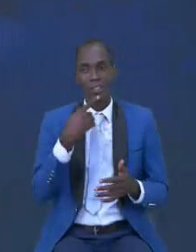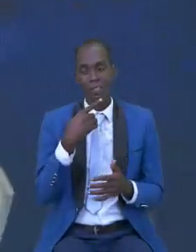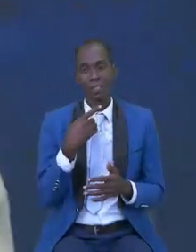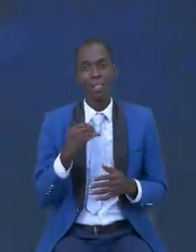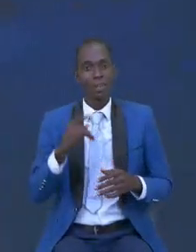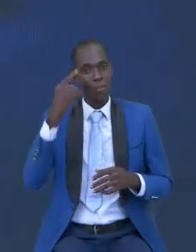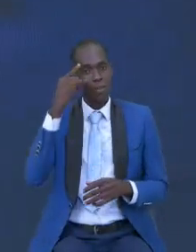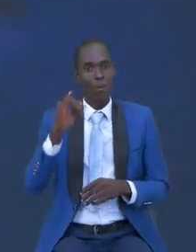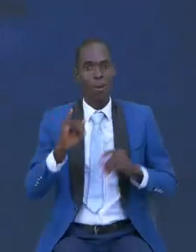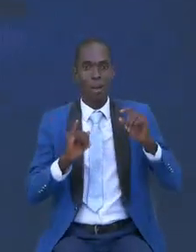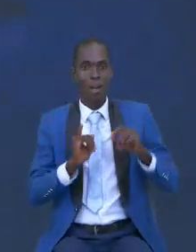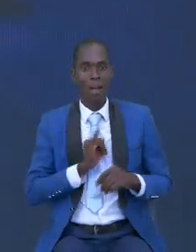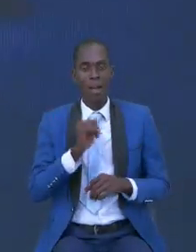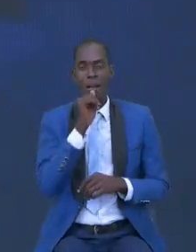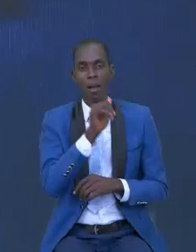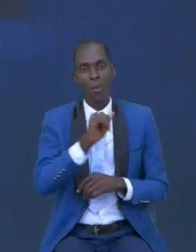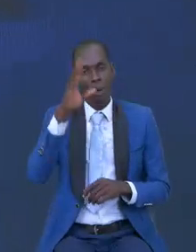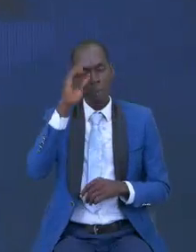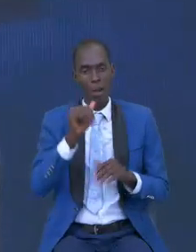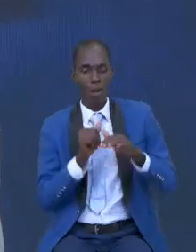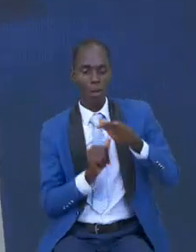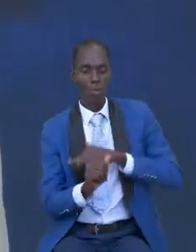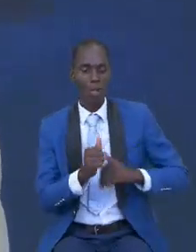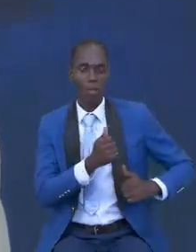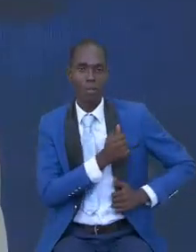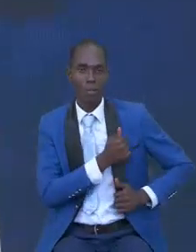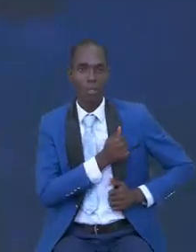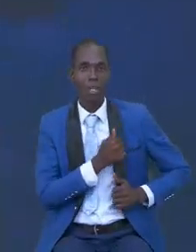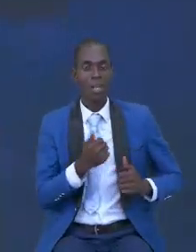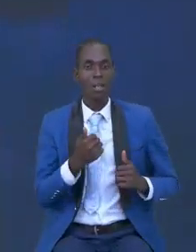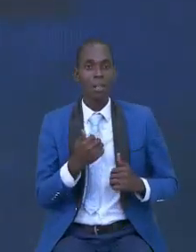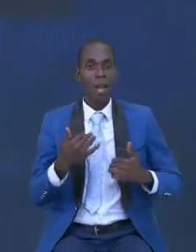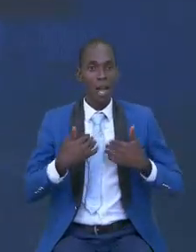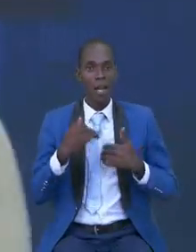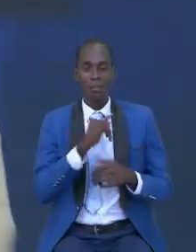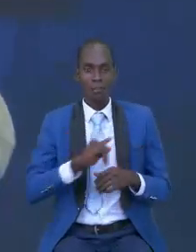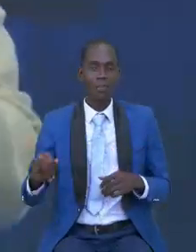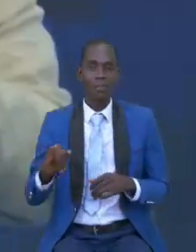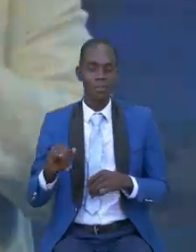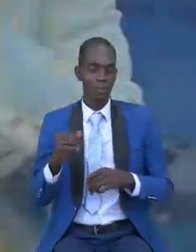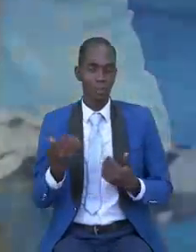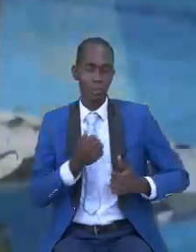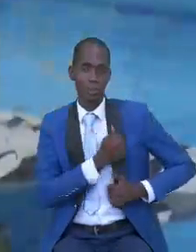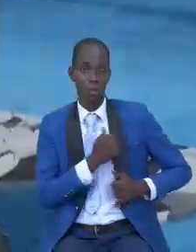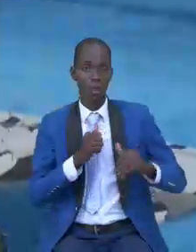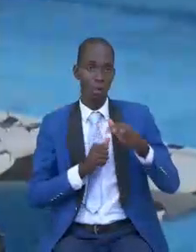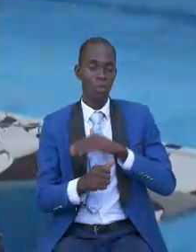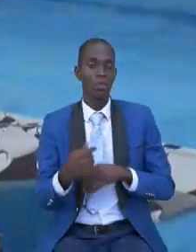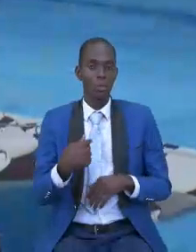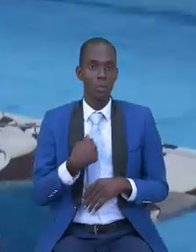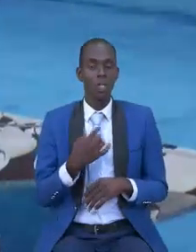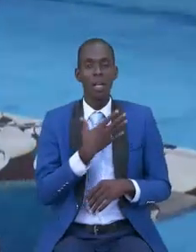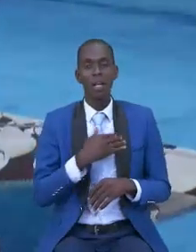a man under authority, having soldiers under me. And I say